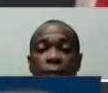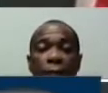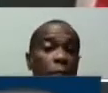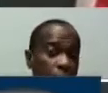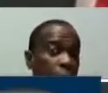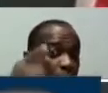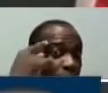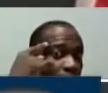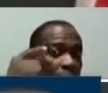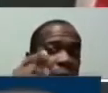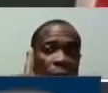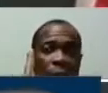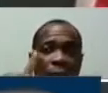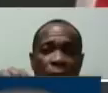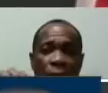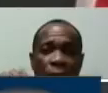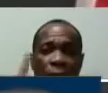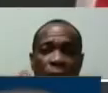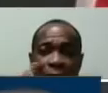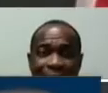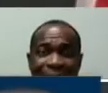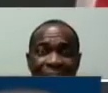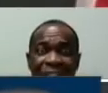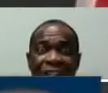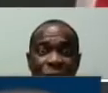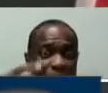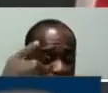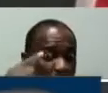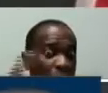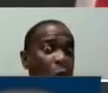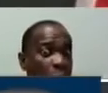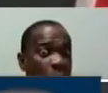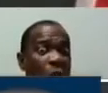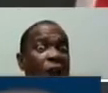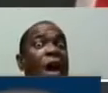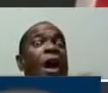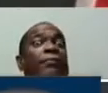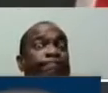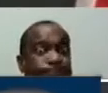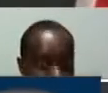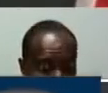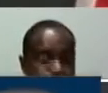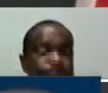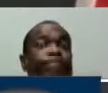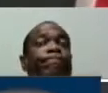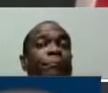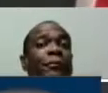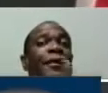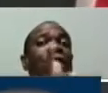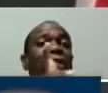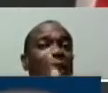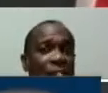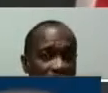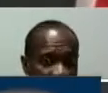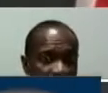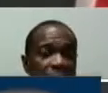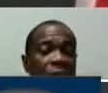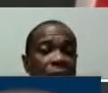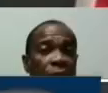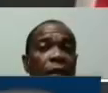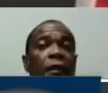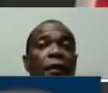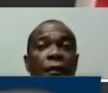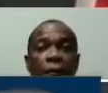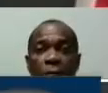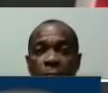we were frightened by before it got to our country, it did get here. It's raging in Trinidad and